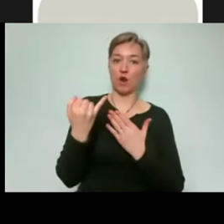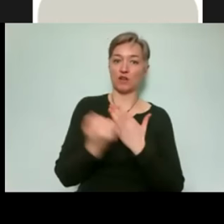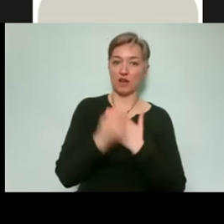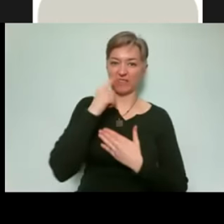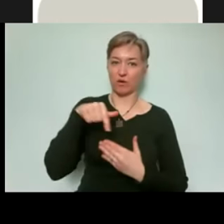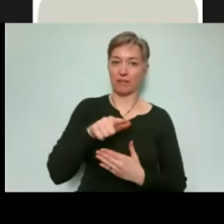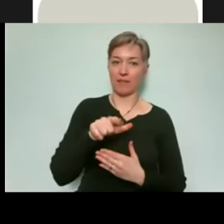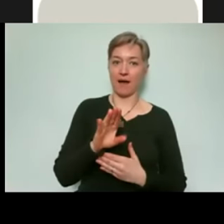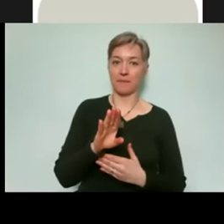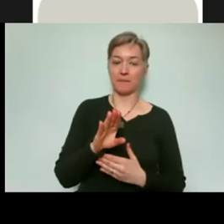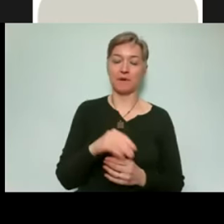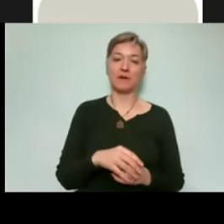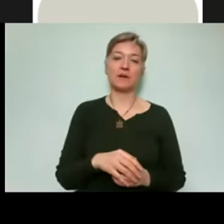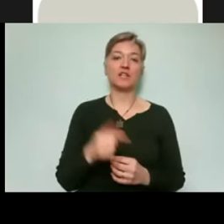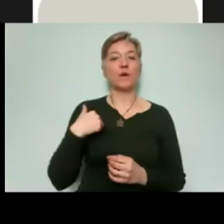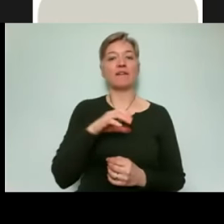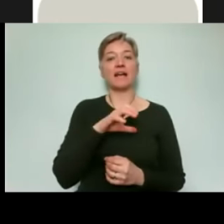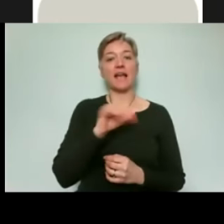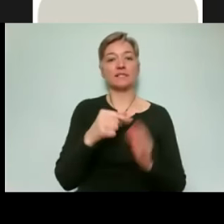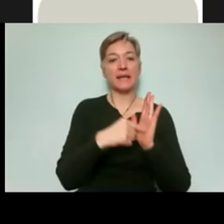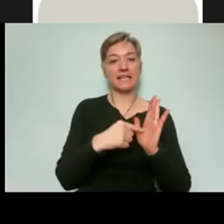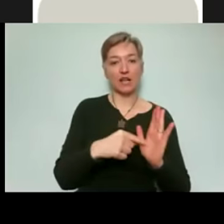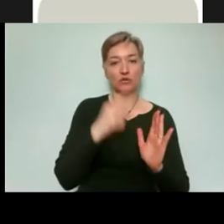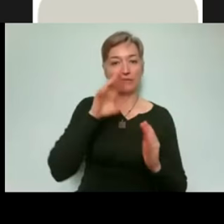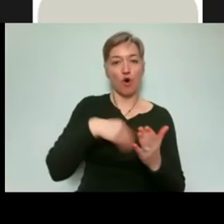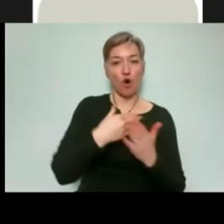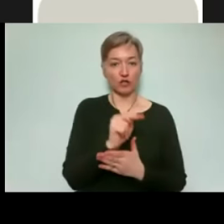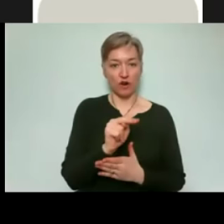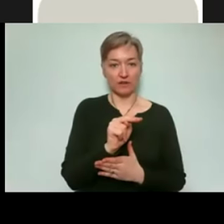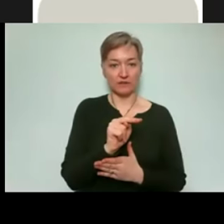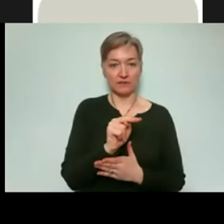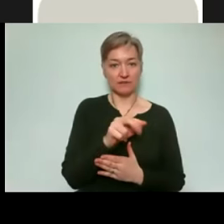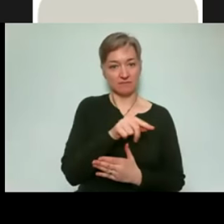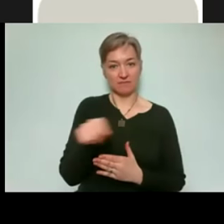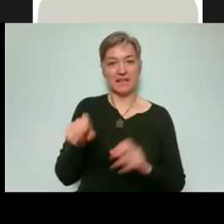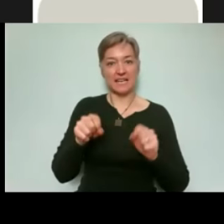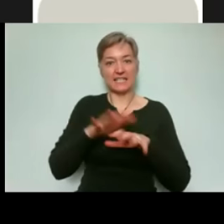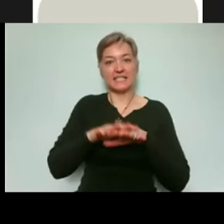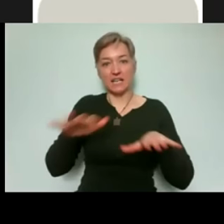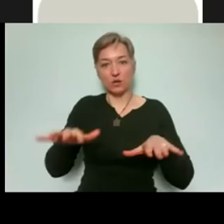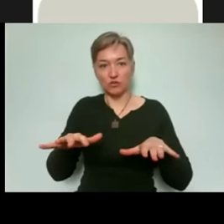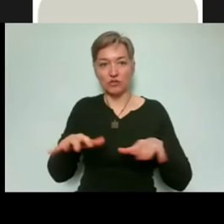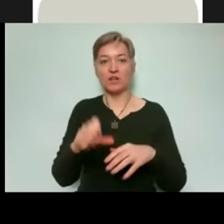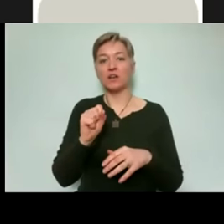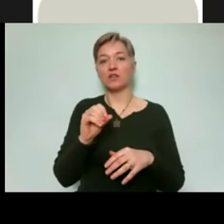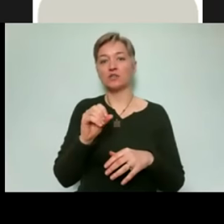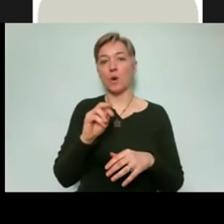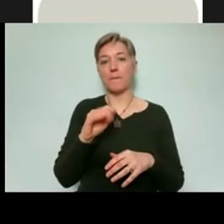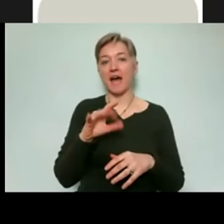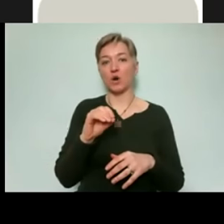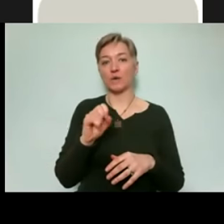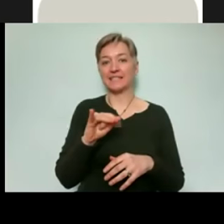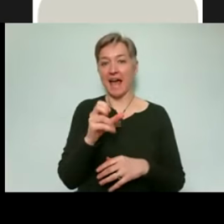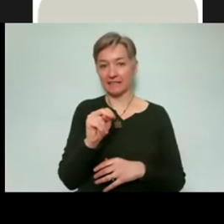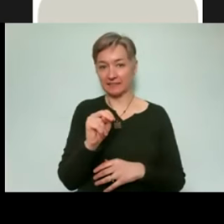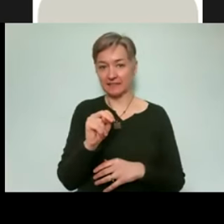we have calcium indicators in all neurons, but are able to distinguish somatostatin positive neurons from other classes